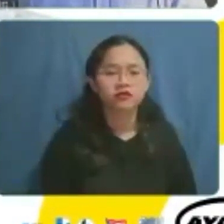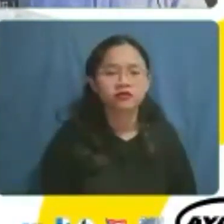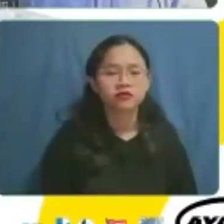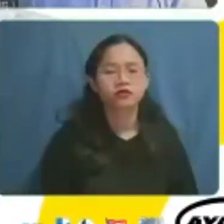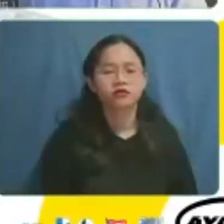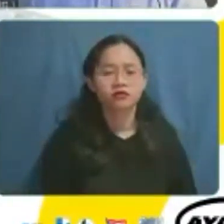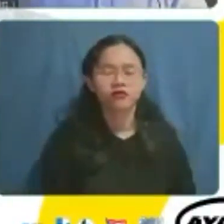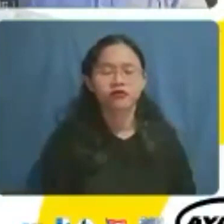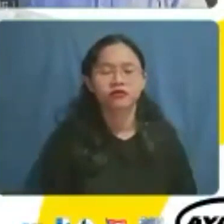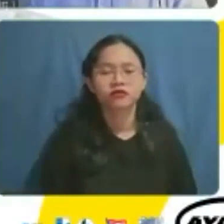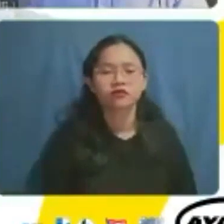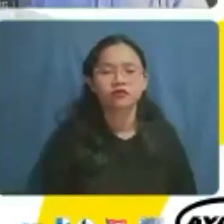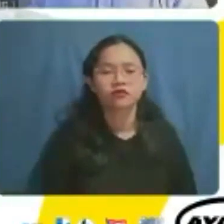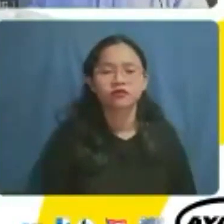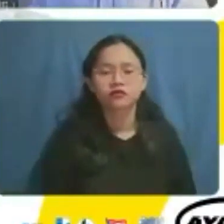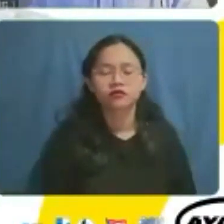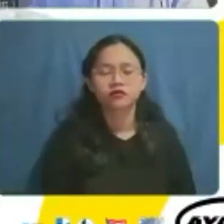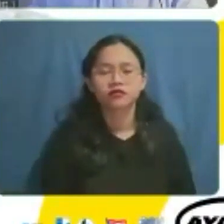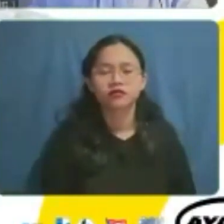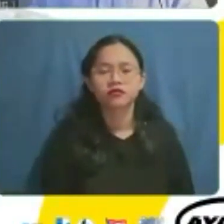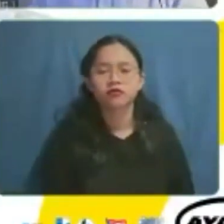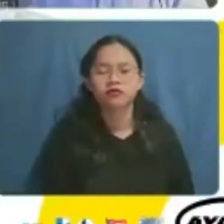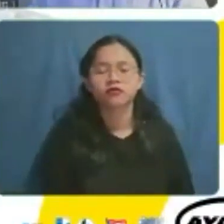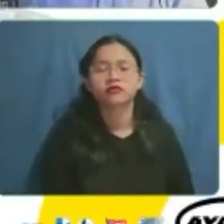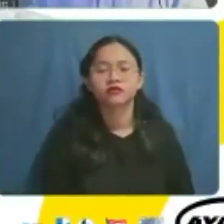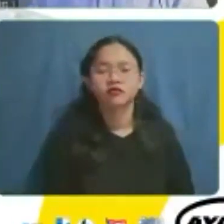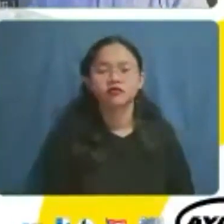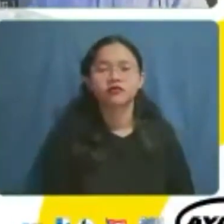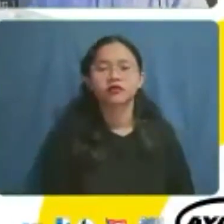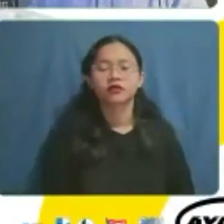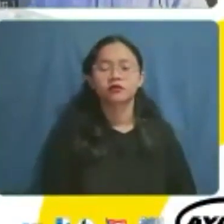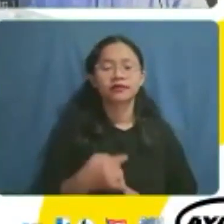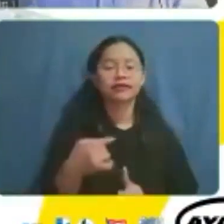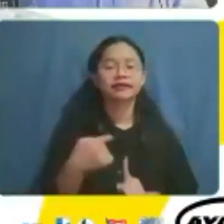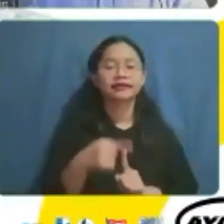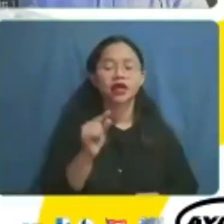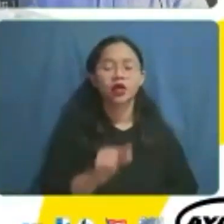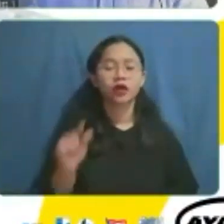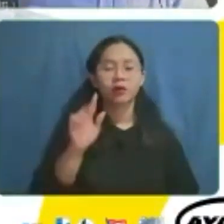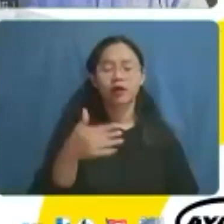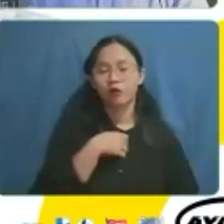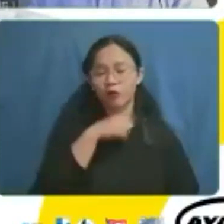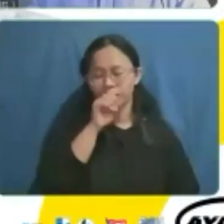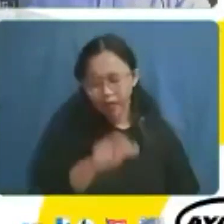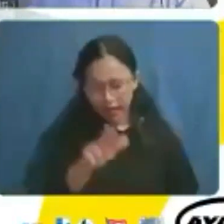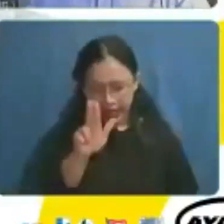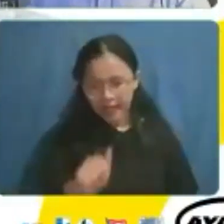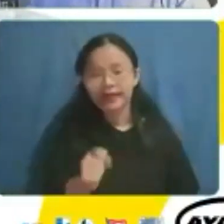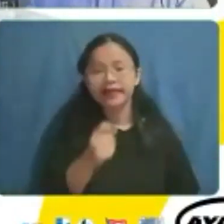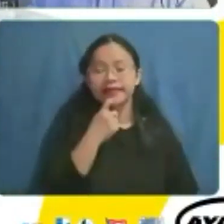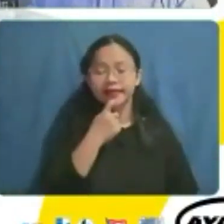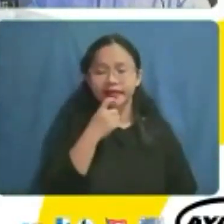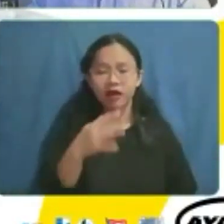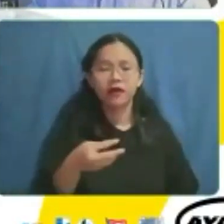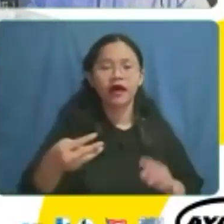pollens, aeroallergens, and now more importantly, there's a greater emphasis on microplastics.